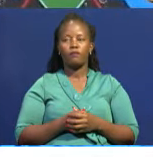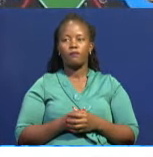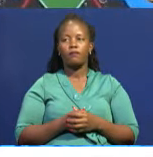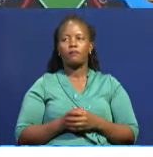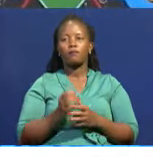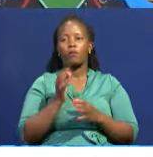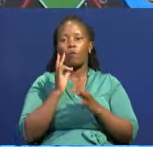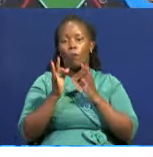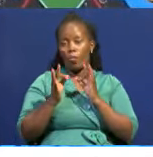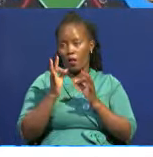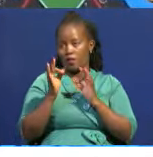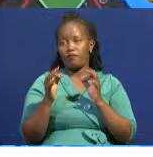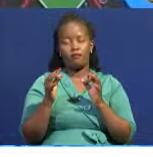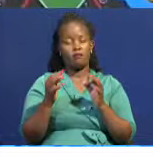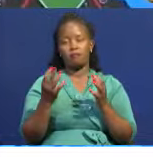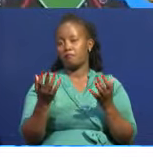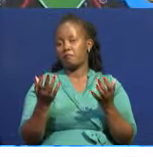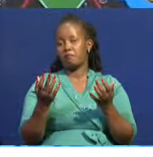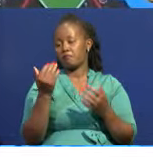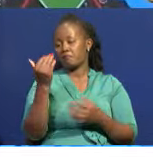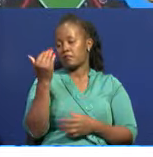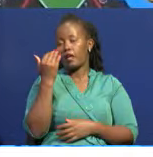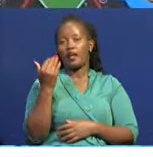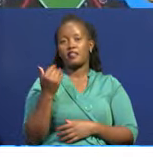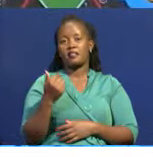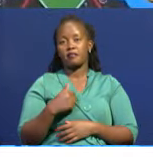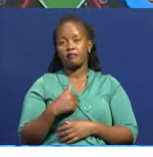If you are to ask me,